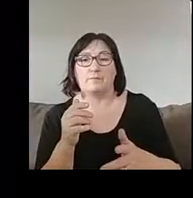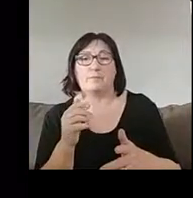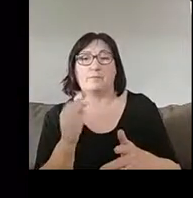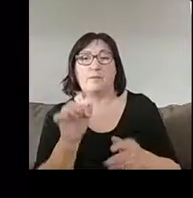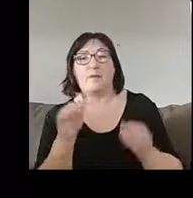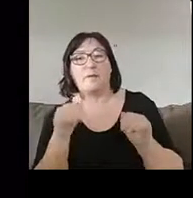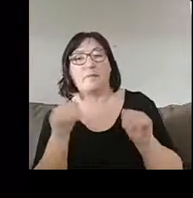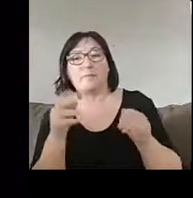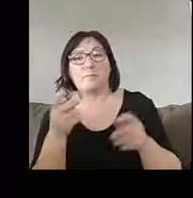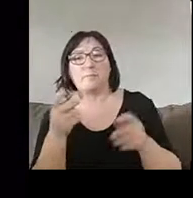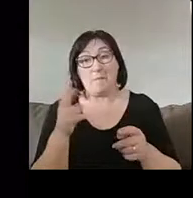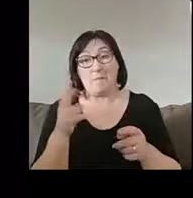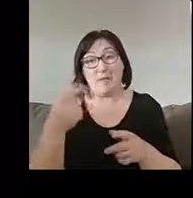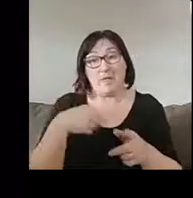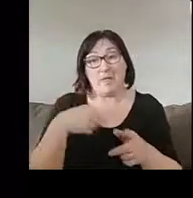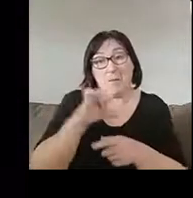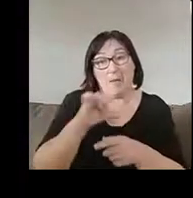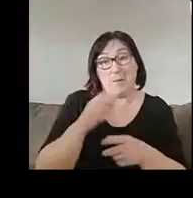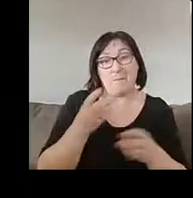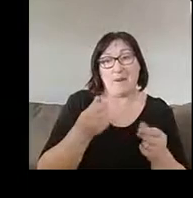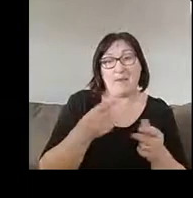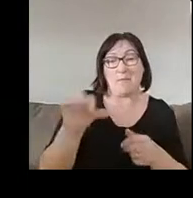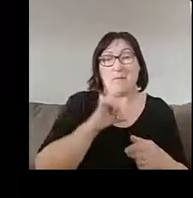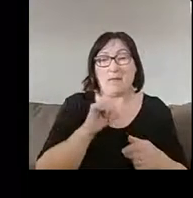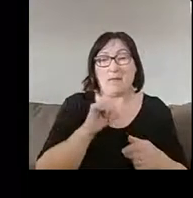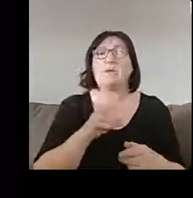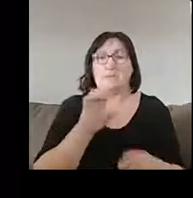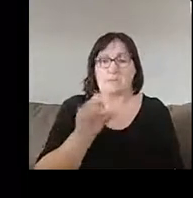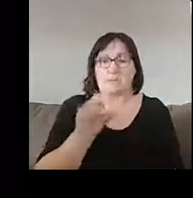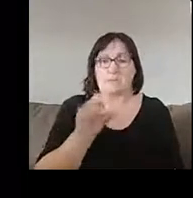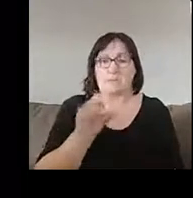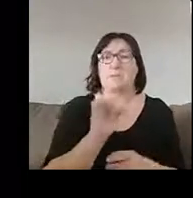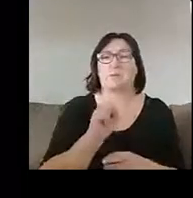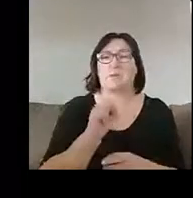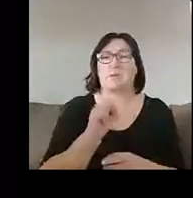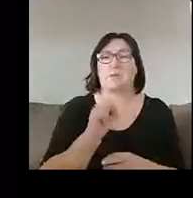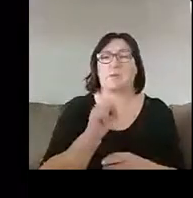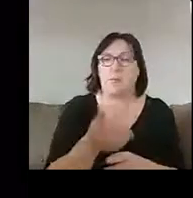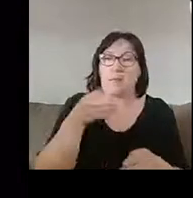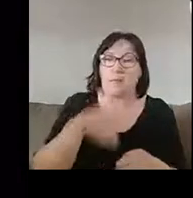will refund it straight into your account, or it can be a due by you